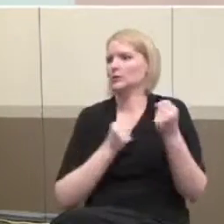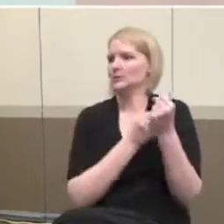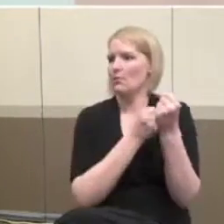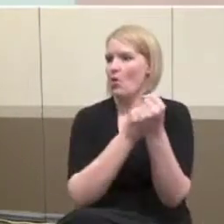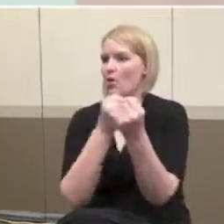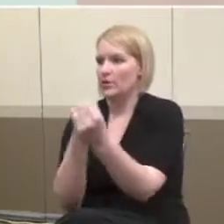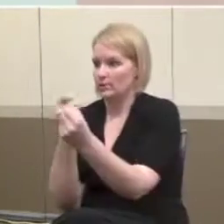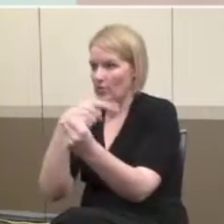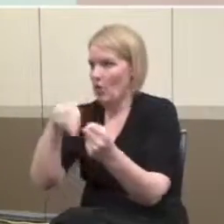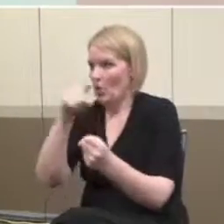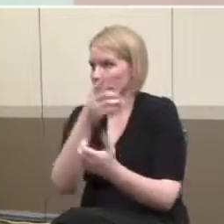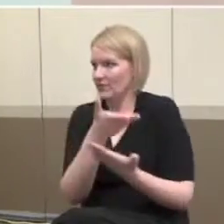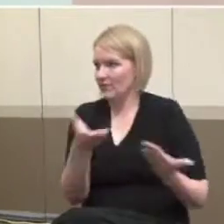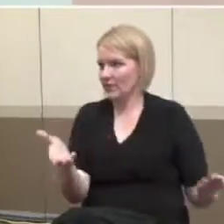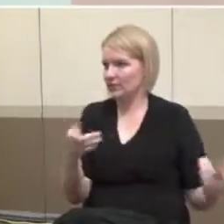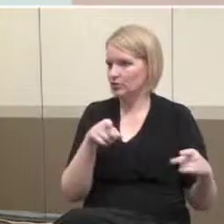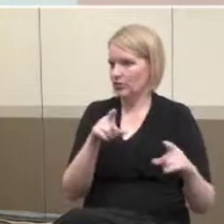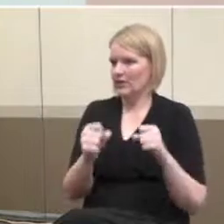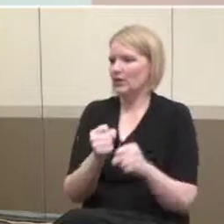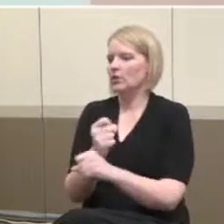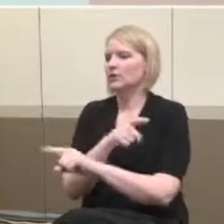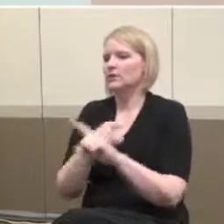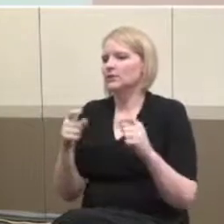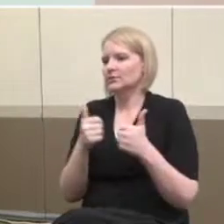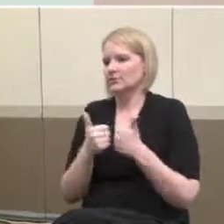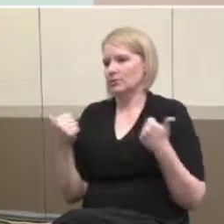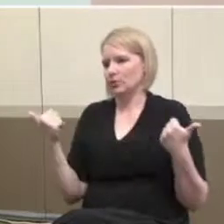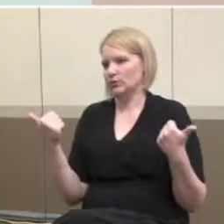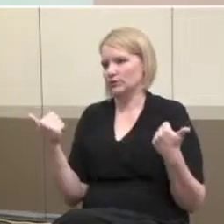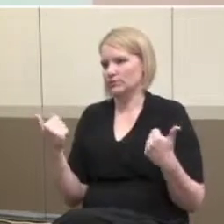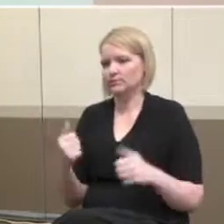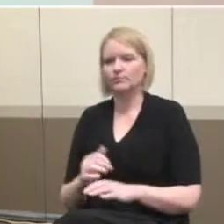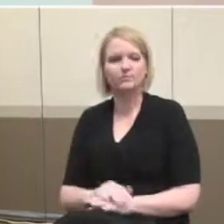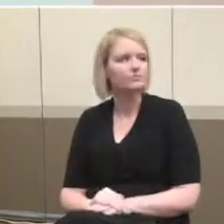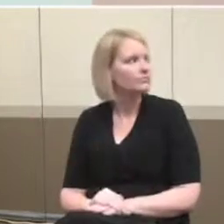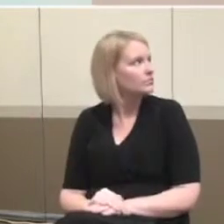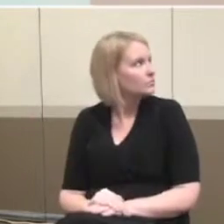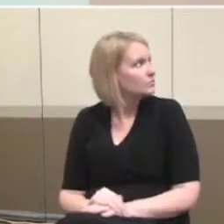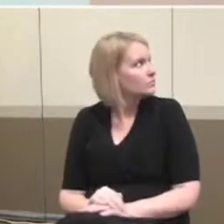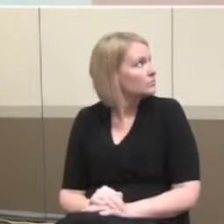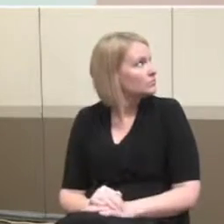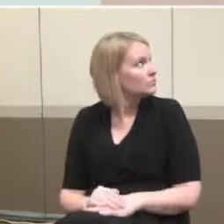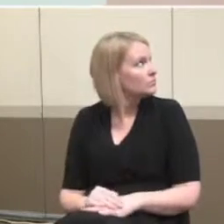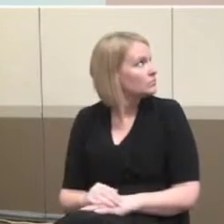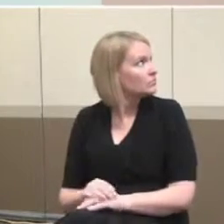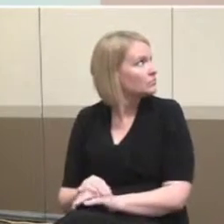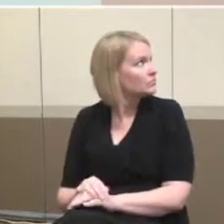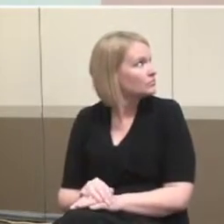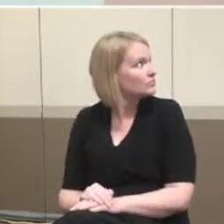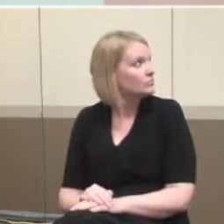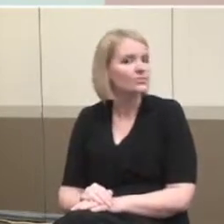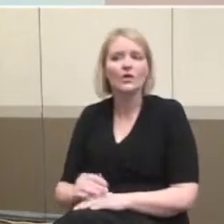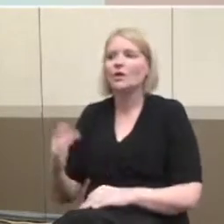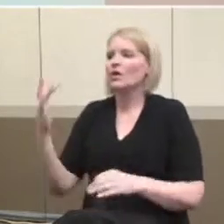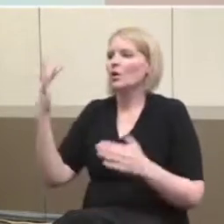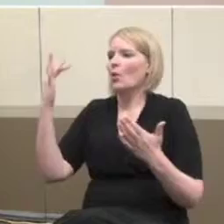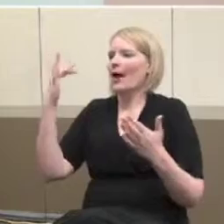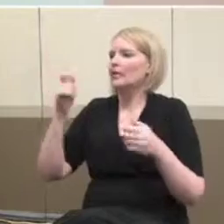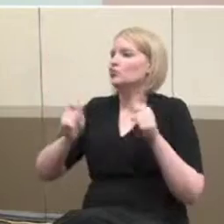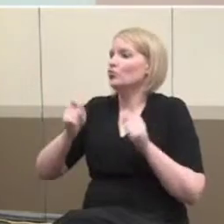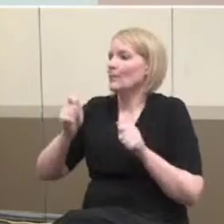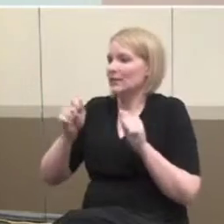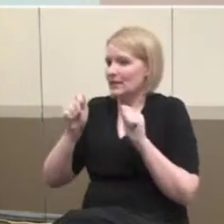those students during the year, but it's a separate thing. Okay, why drums and drumming? Drumming